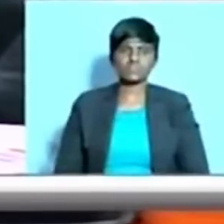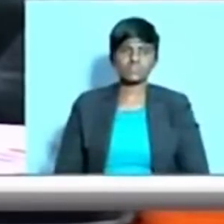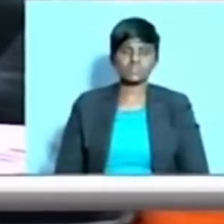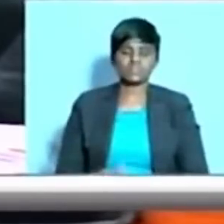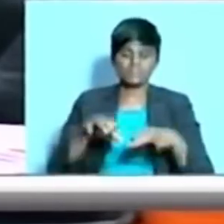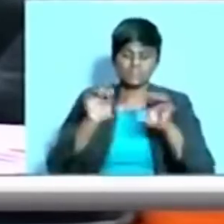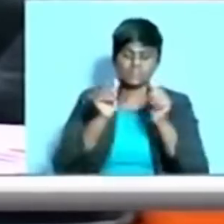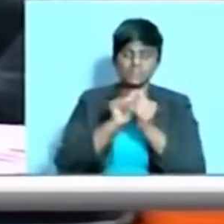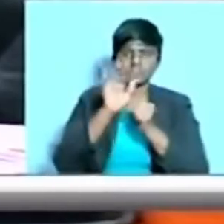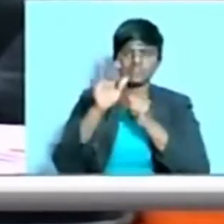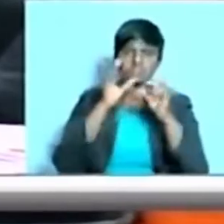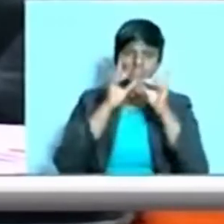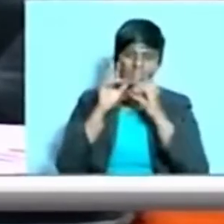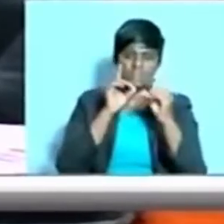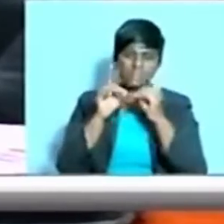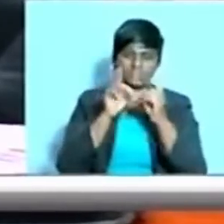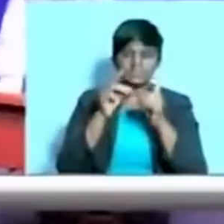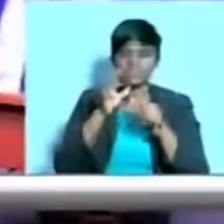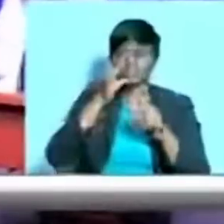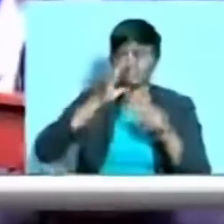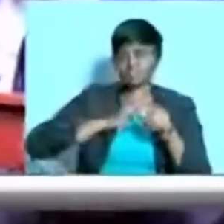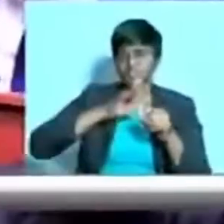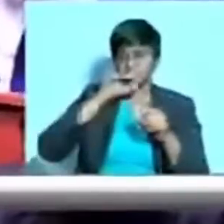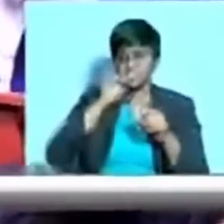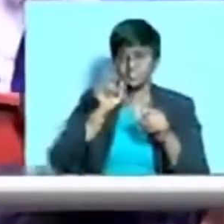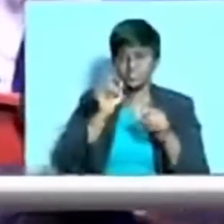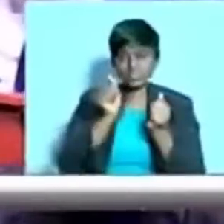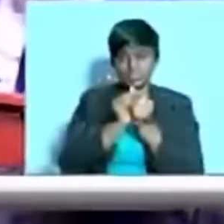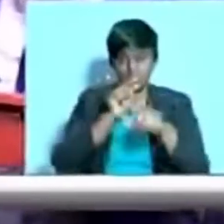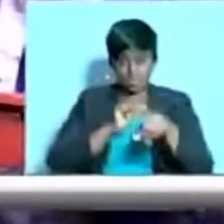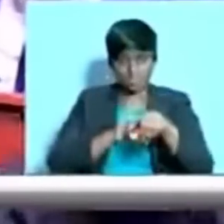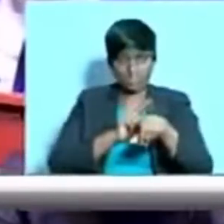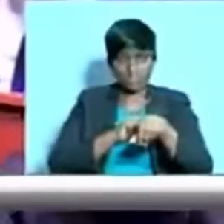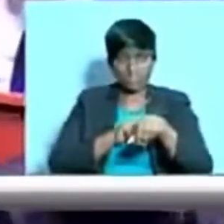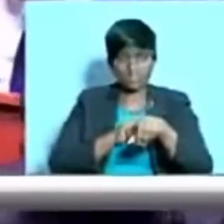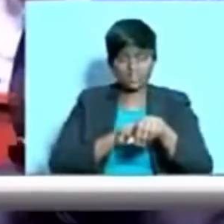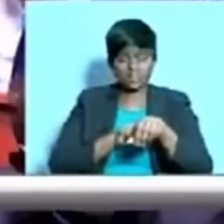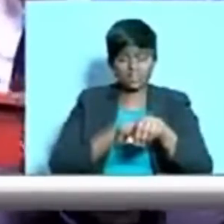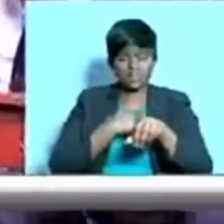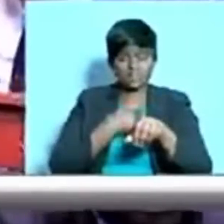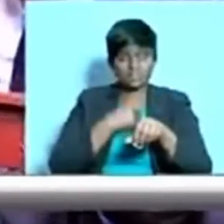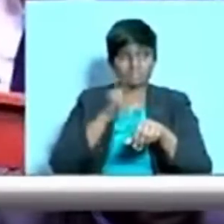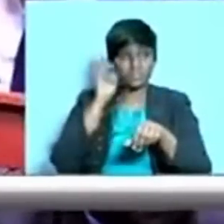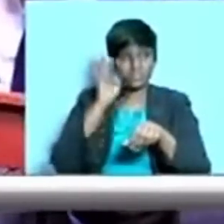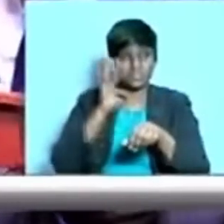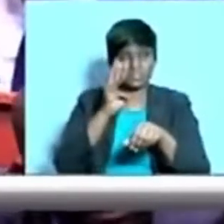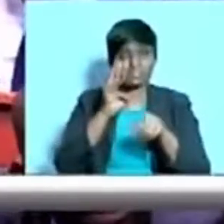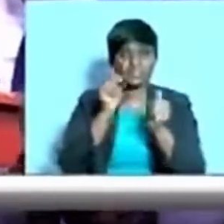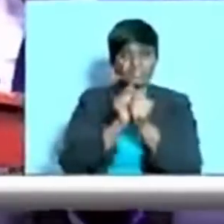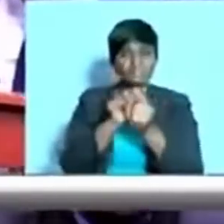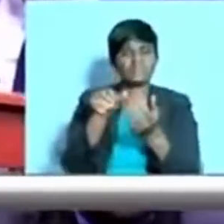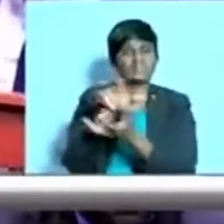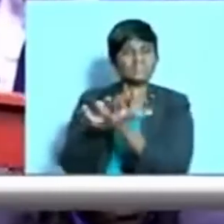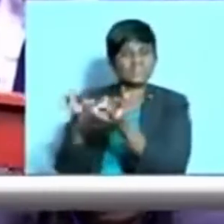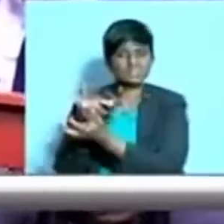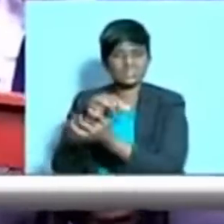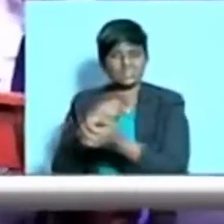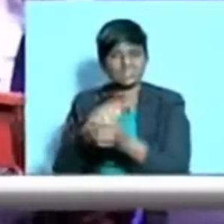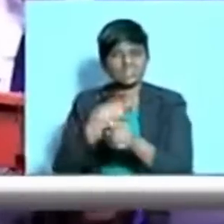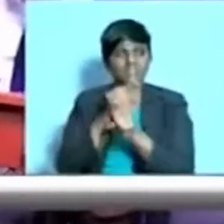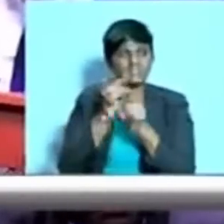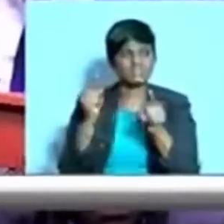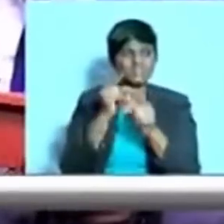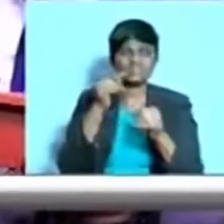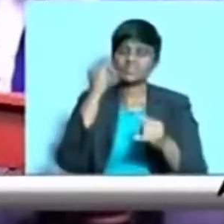Continue with your debate. Madam Speaker, on account of time and the disruptions, I will just end